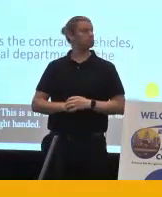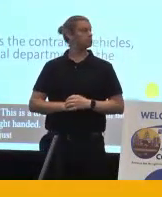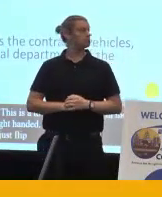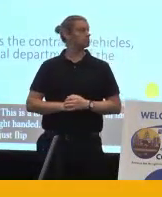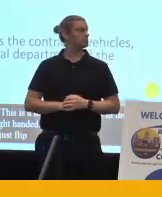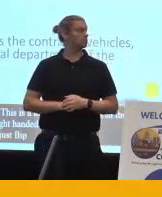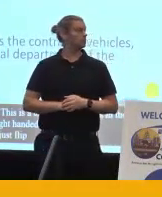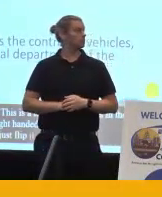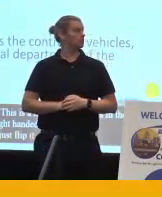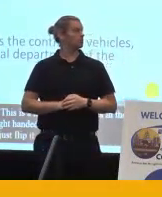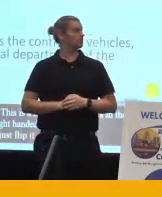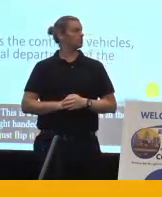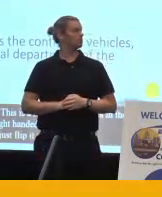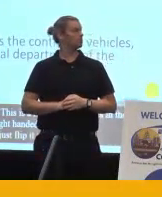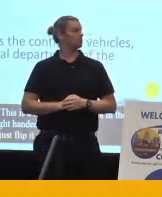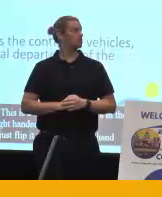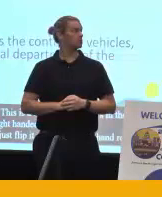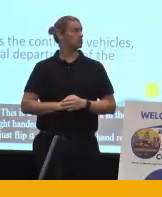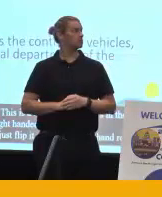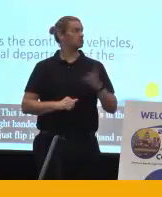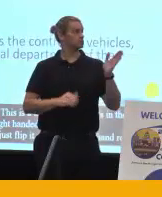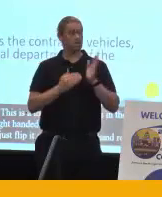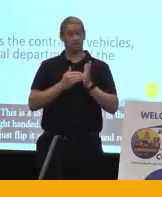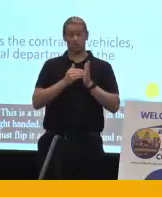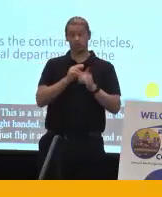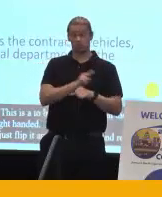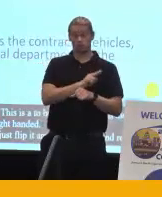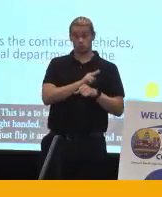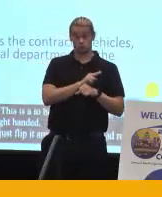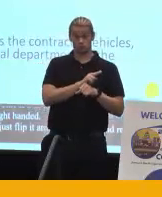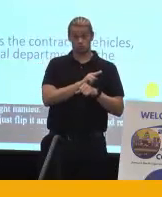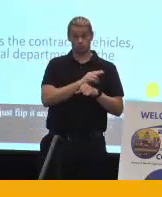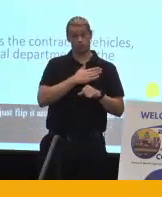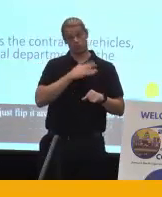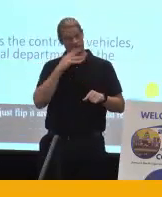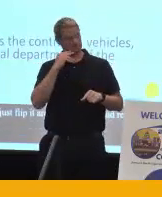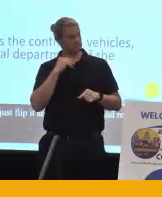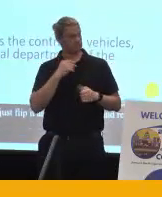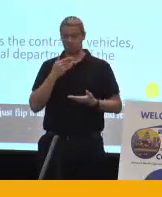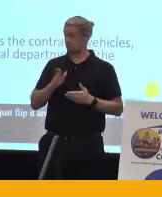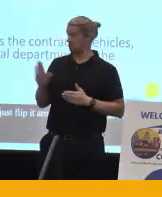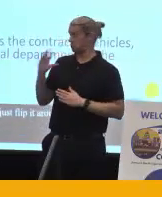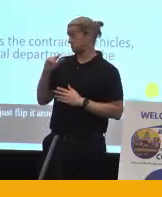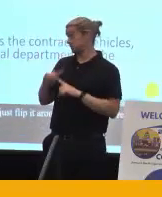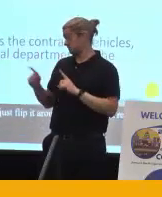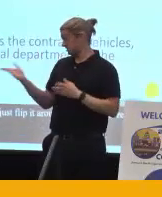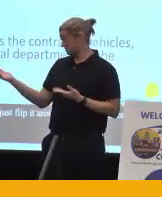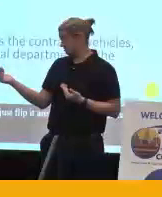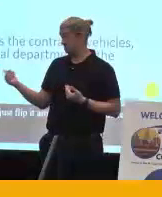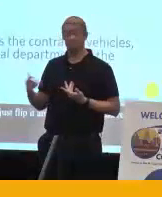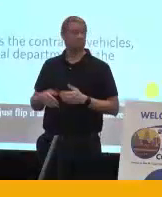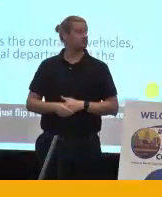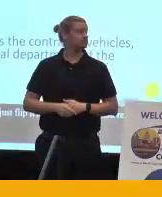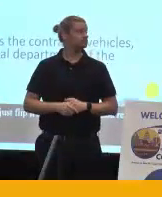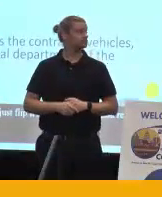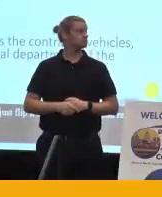side. With frequency of use, from my past experience, and Marcy, maybe you have different experience.